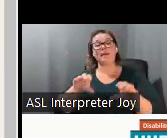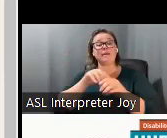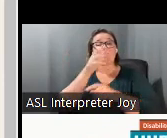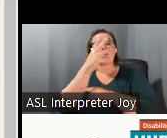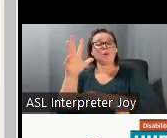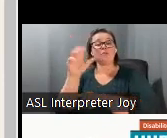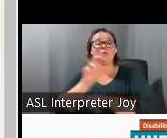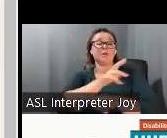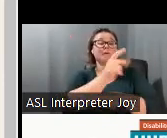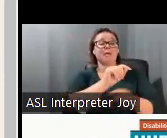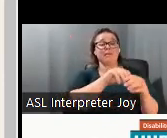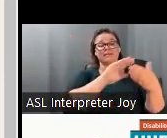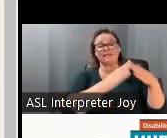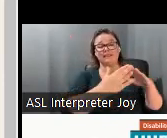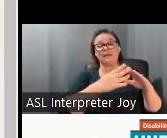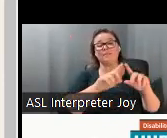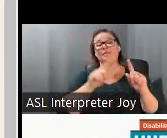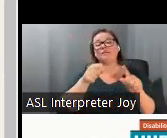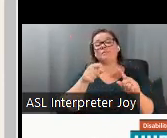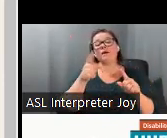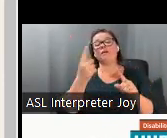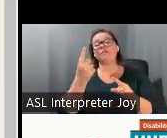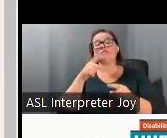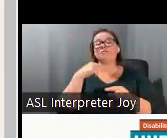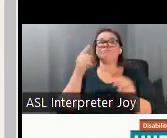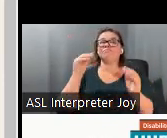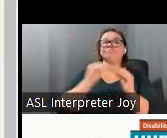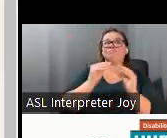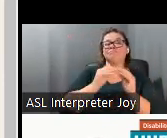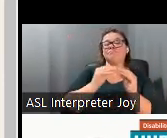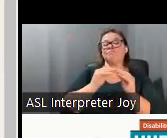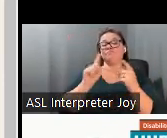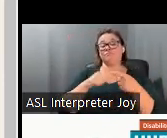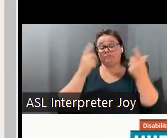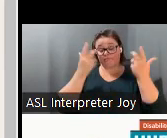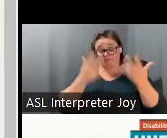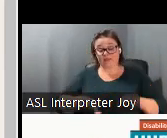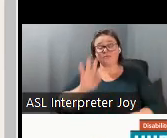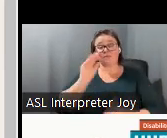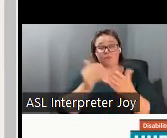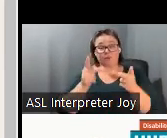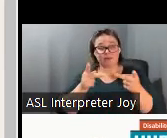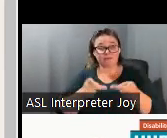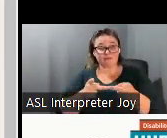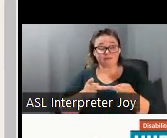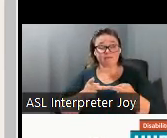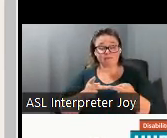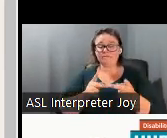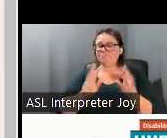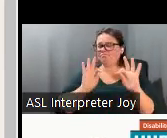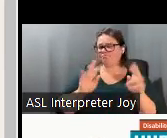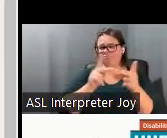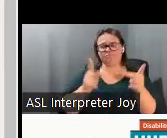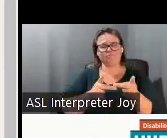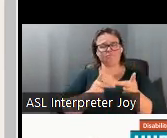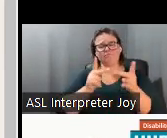city? But this one is looking more at, once I've found the place, the perfect location, the perfect